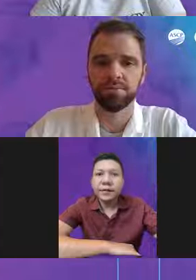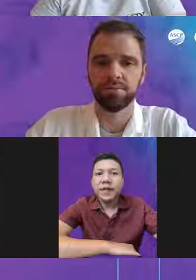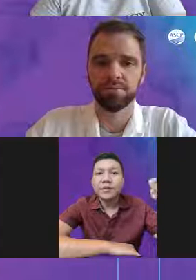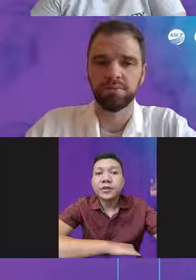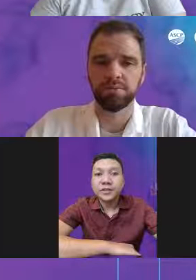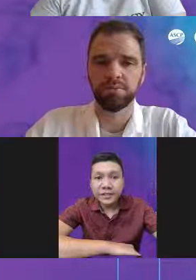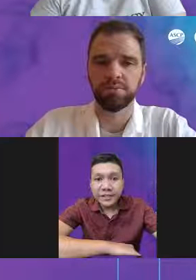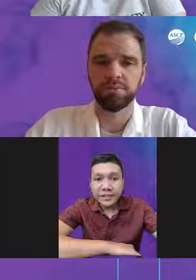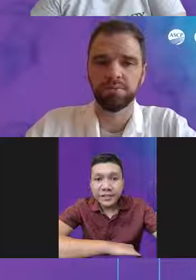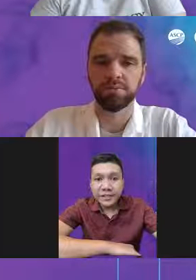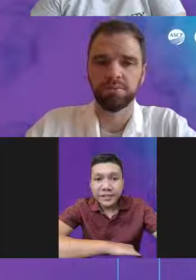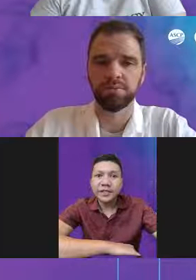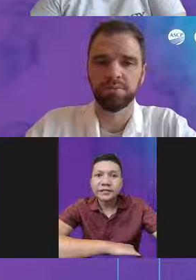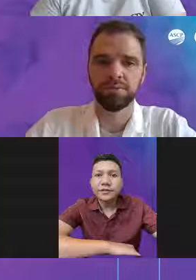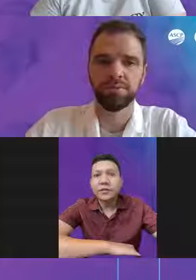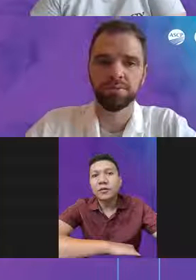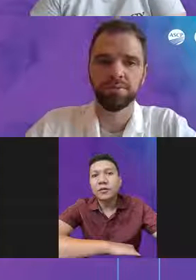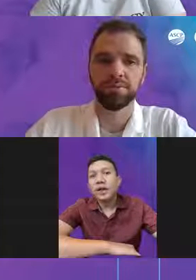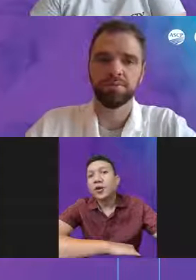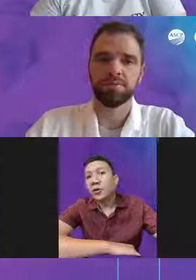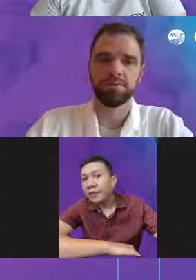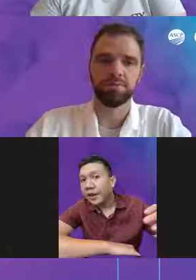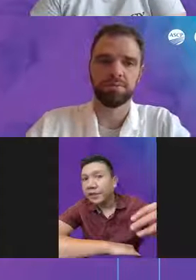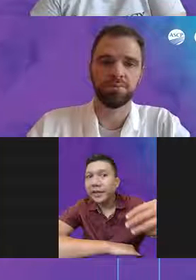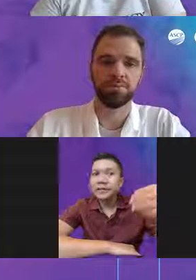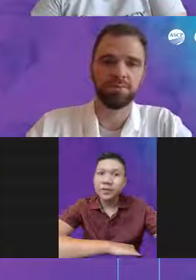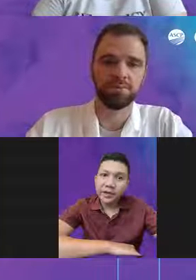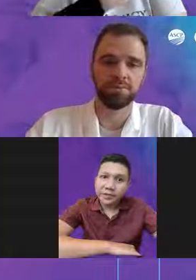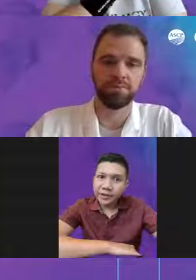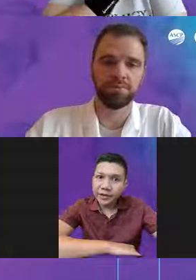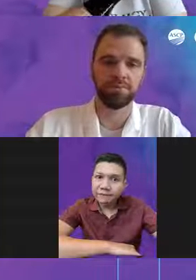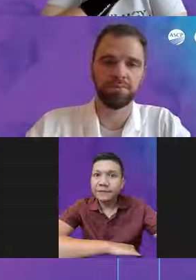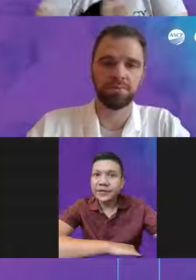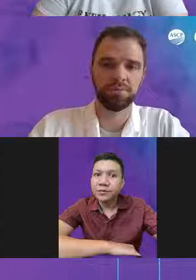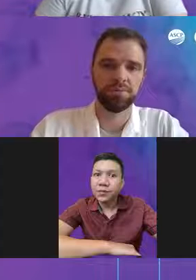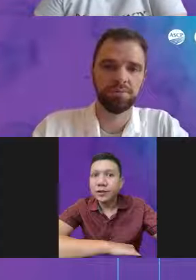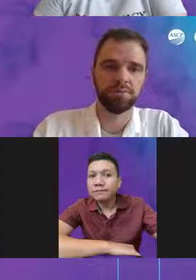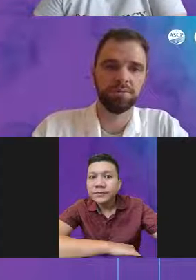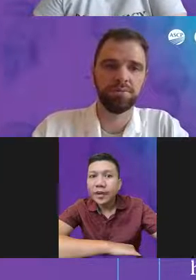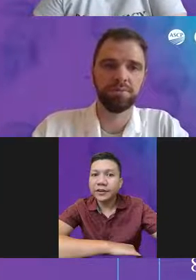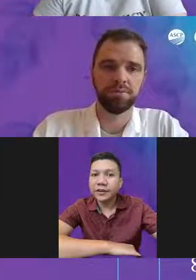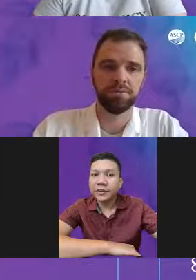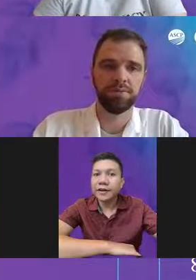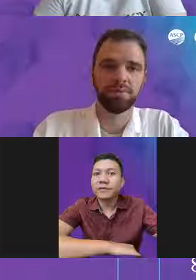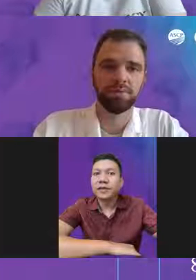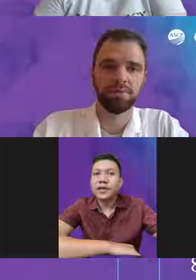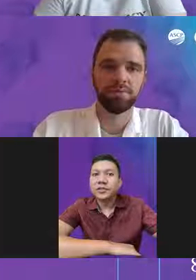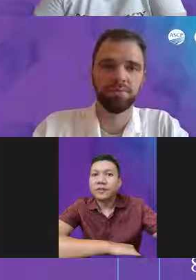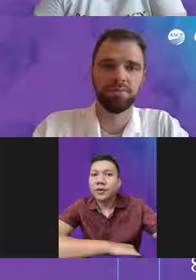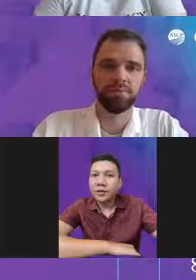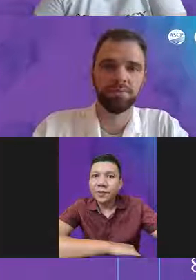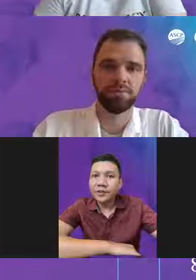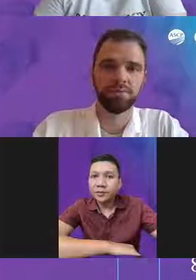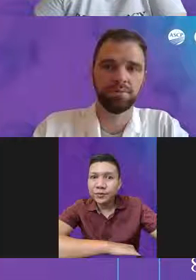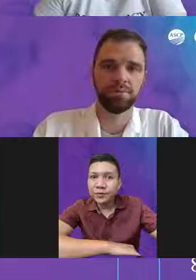purple, condensed chromatin. So comparing it to where it started, it's more darker now. So